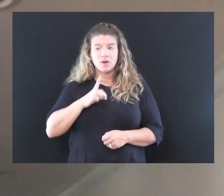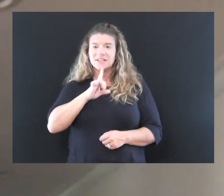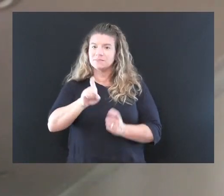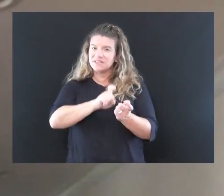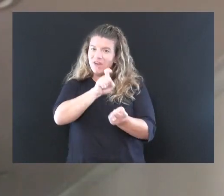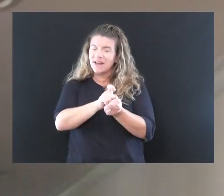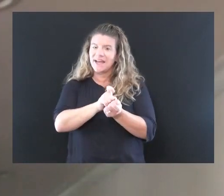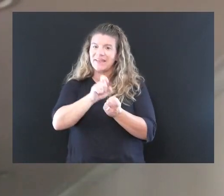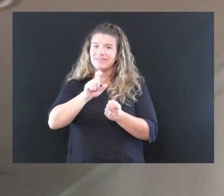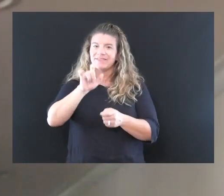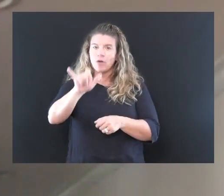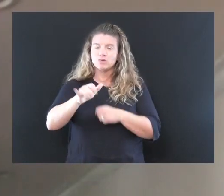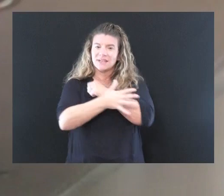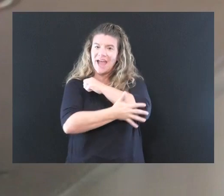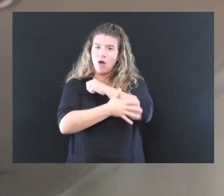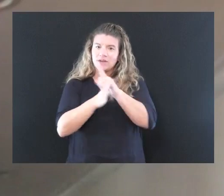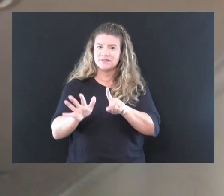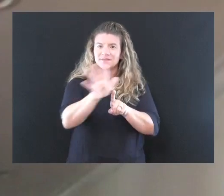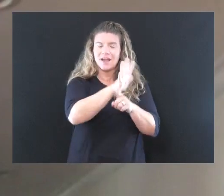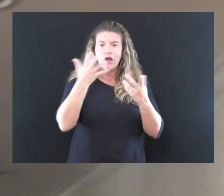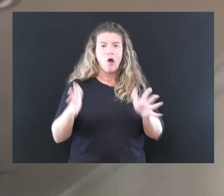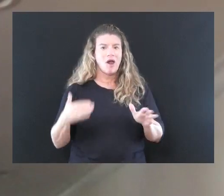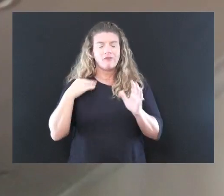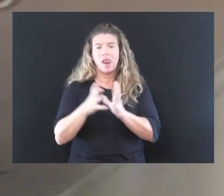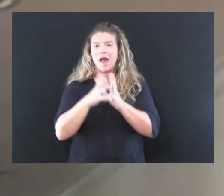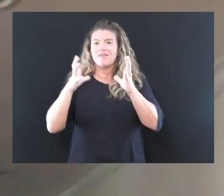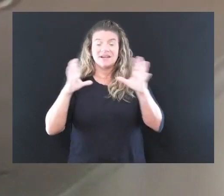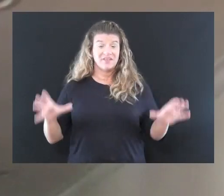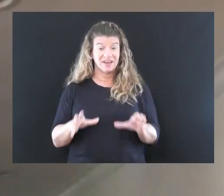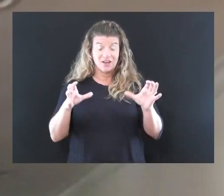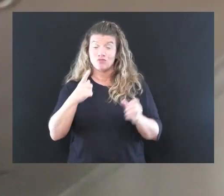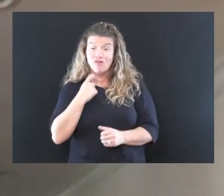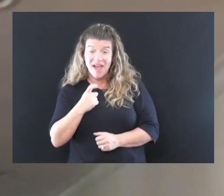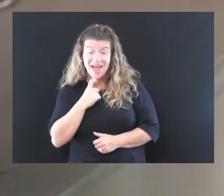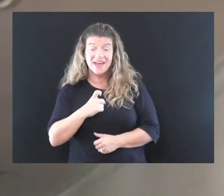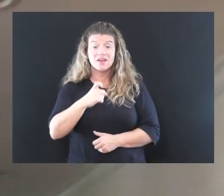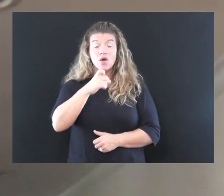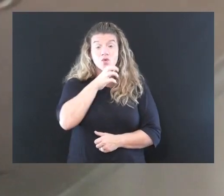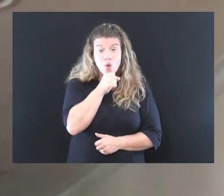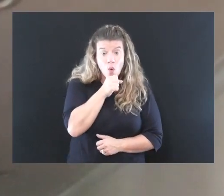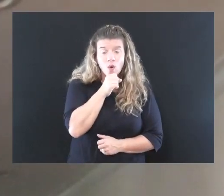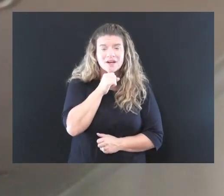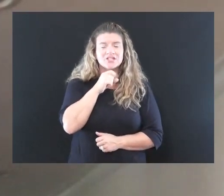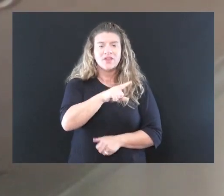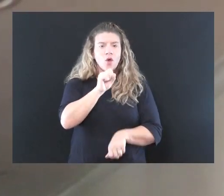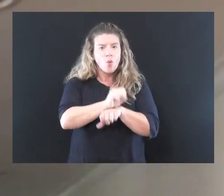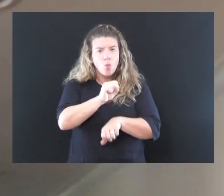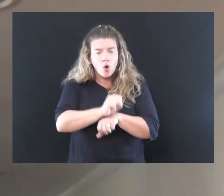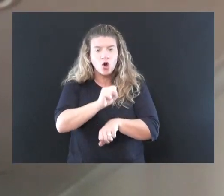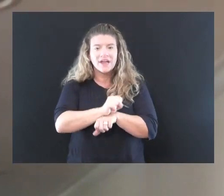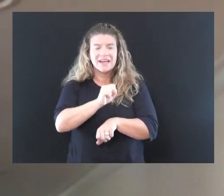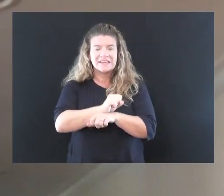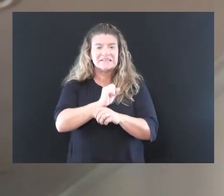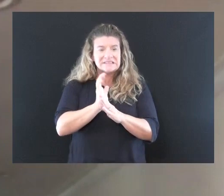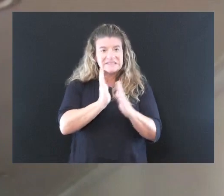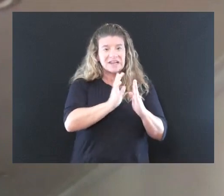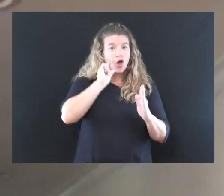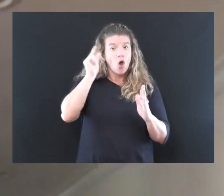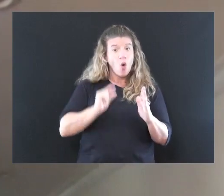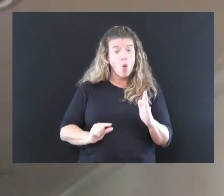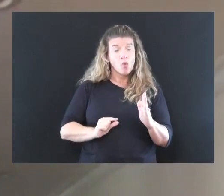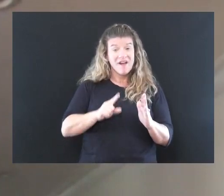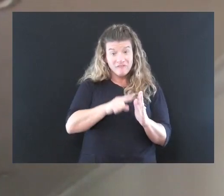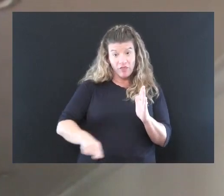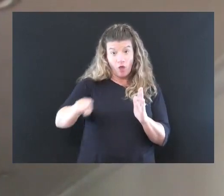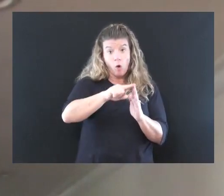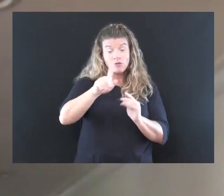that have a lot of activity, like the red counties, the orange counties, and working to the gold counties, for people to show up at